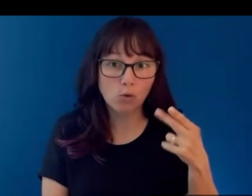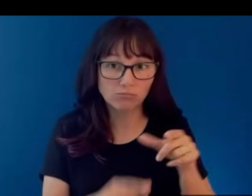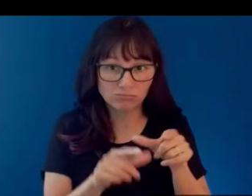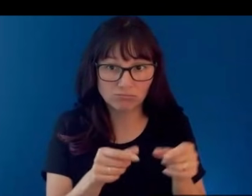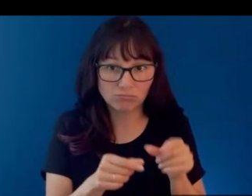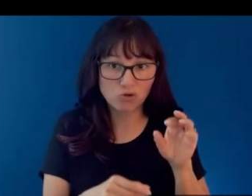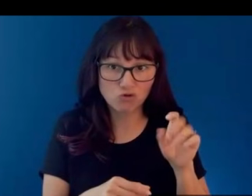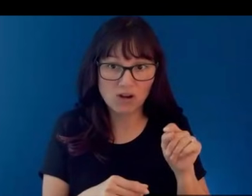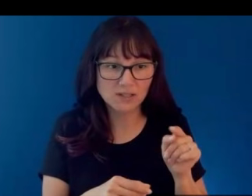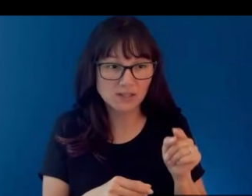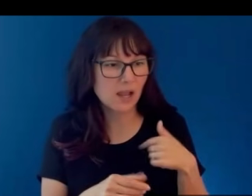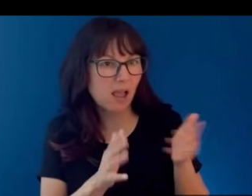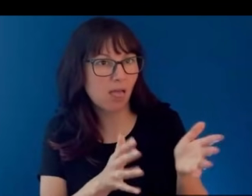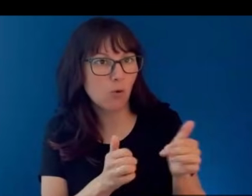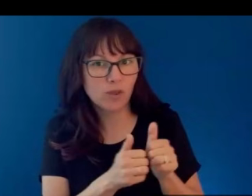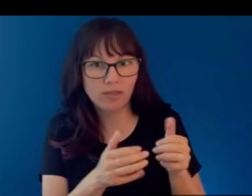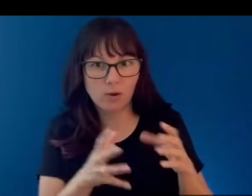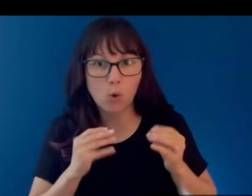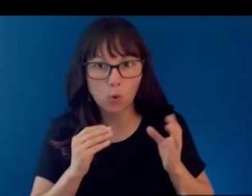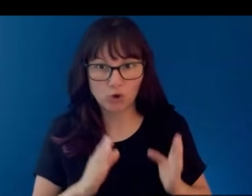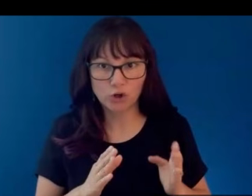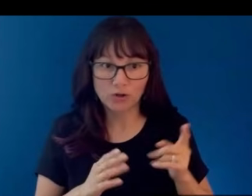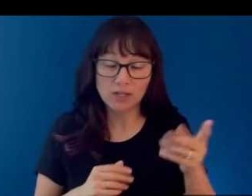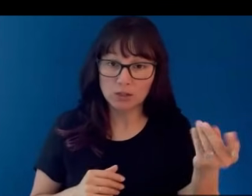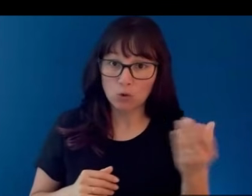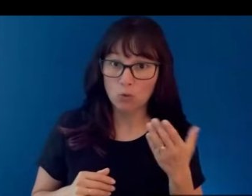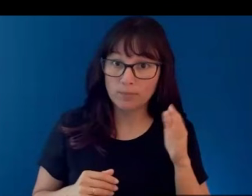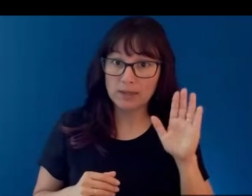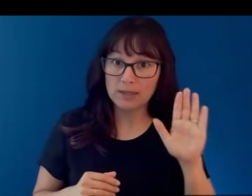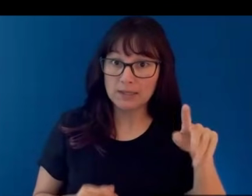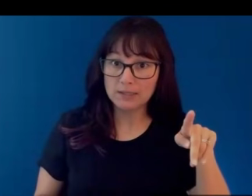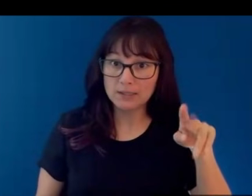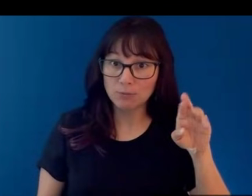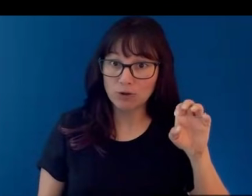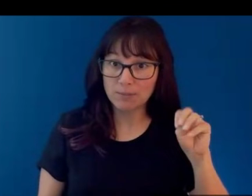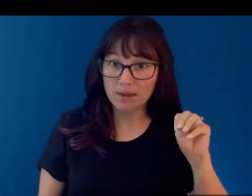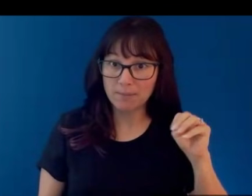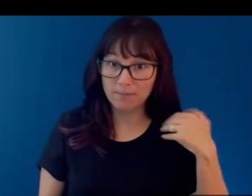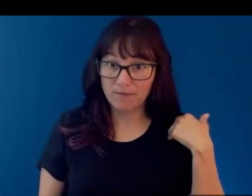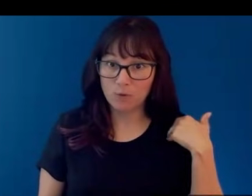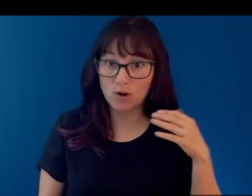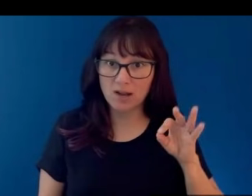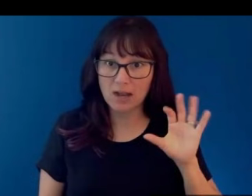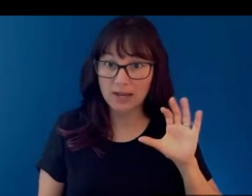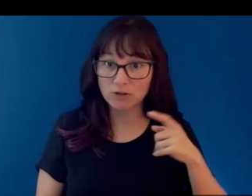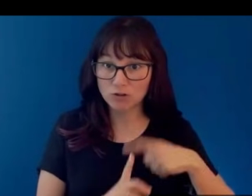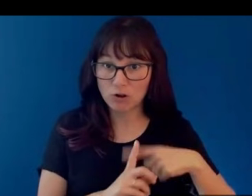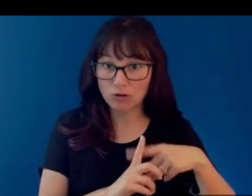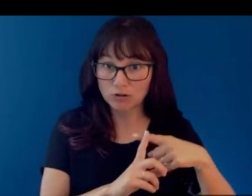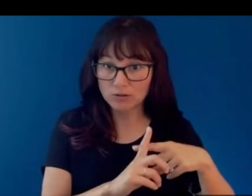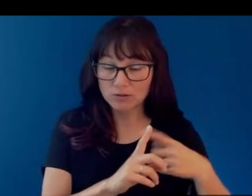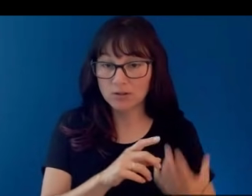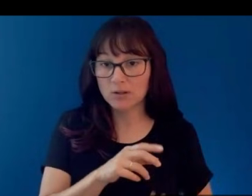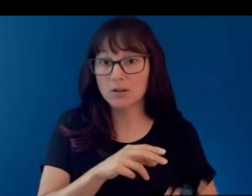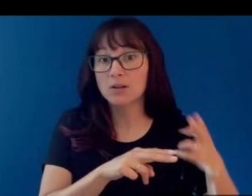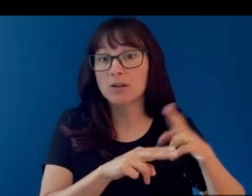and he told me that his premium went from $900 a month to